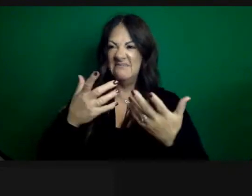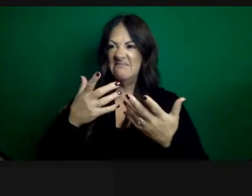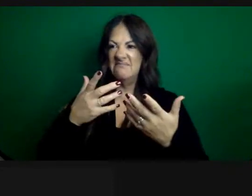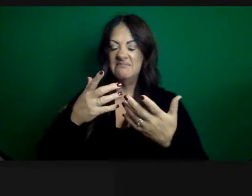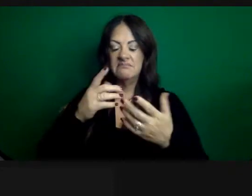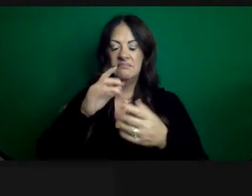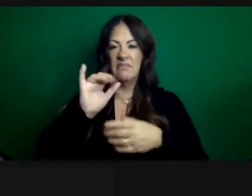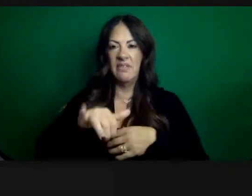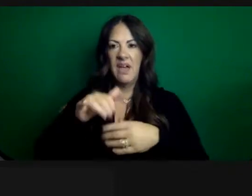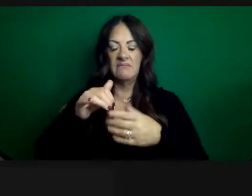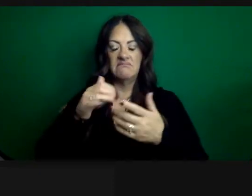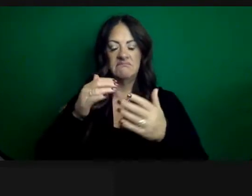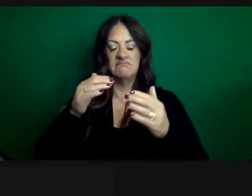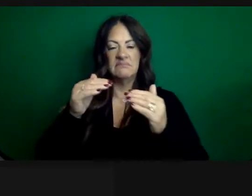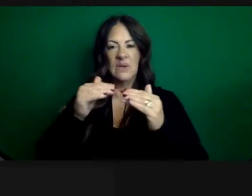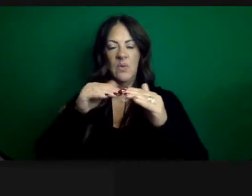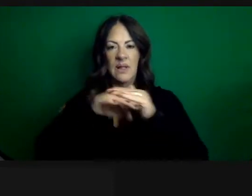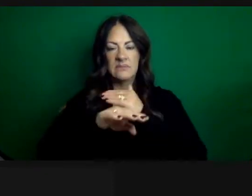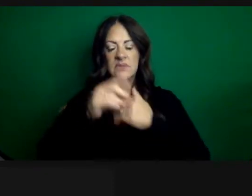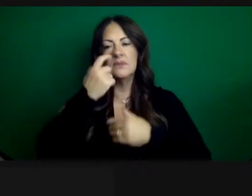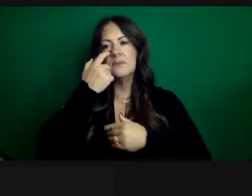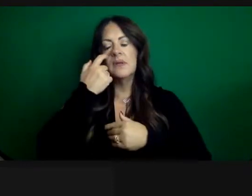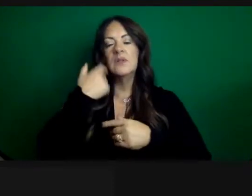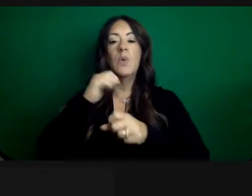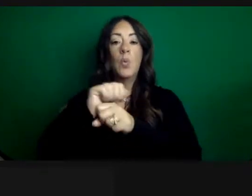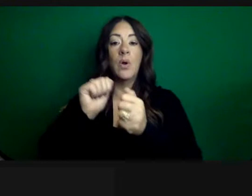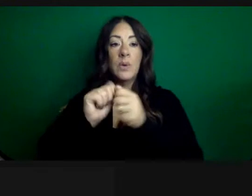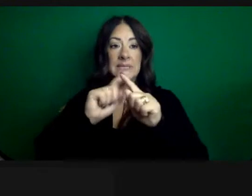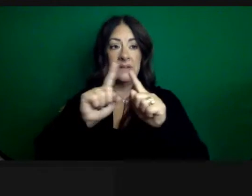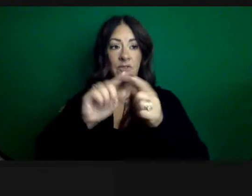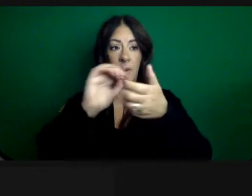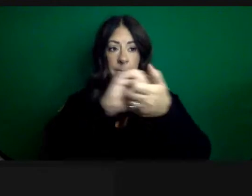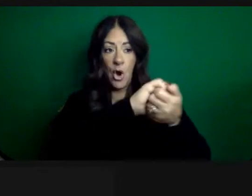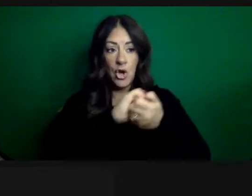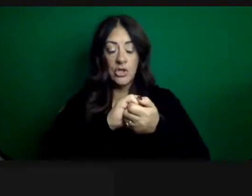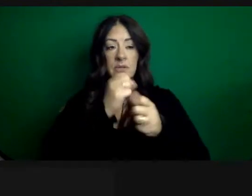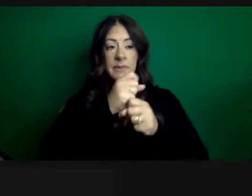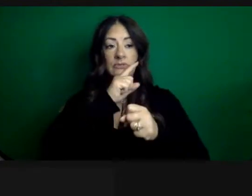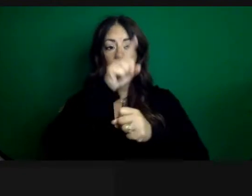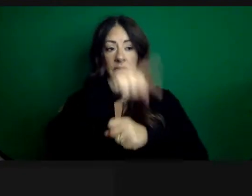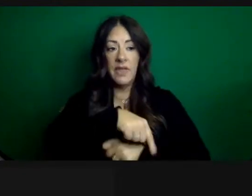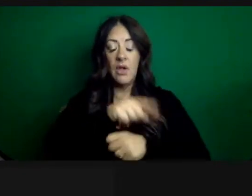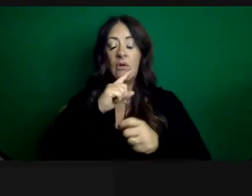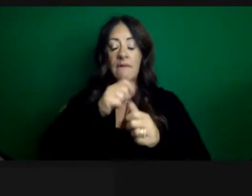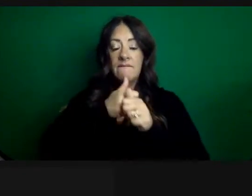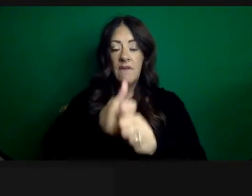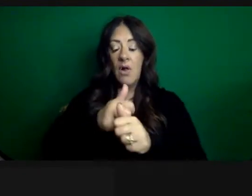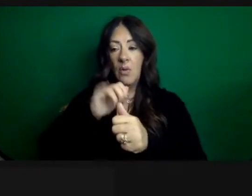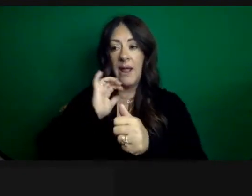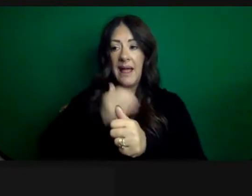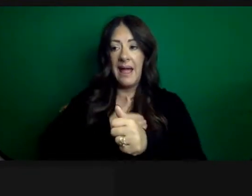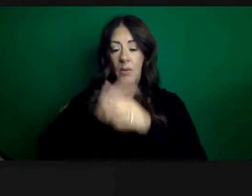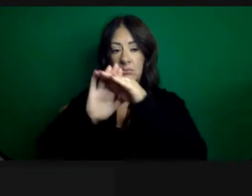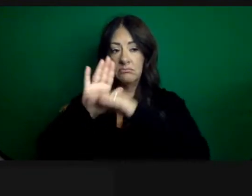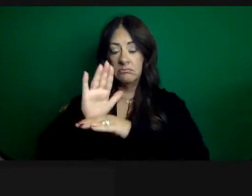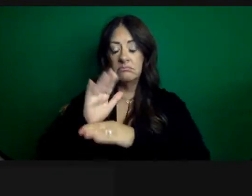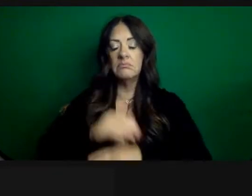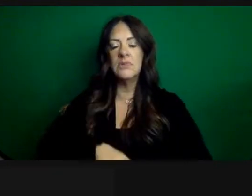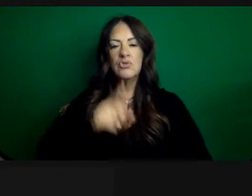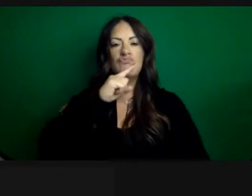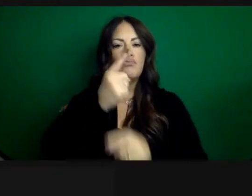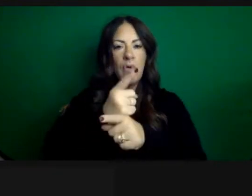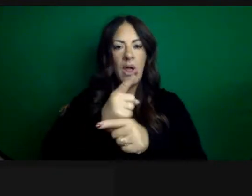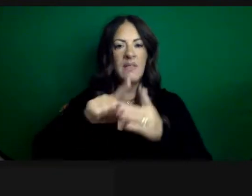our local partners to make sure that we have as accurate as you can. I'm glad you pointed out it's going to be incomplete at